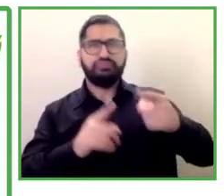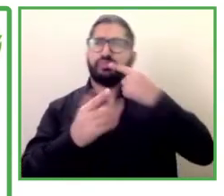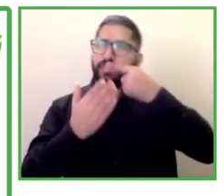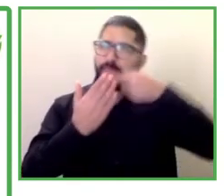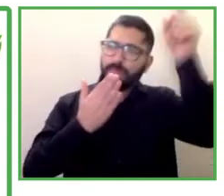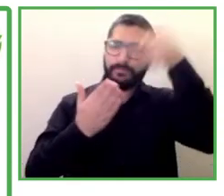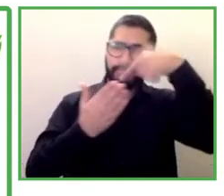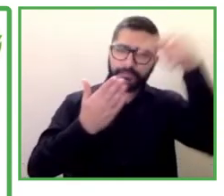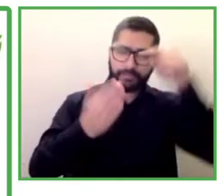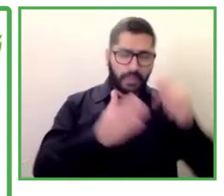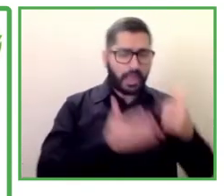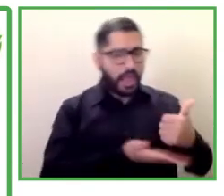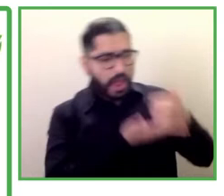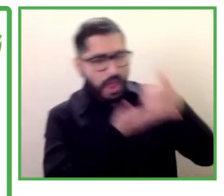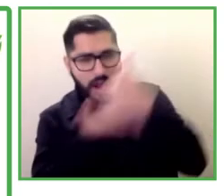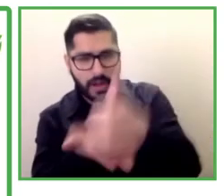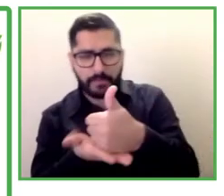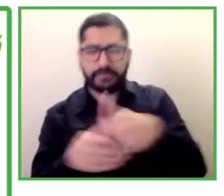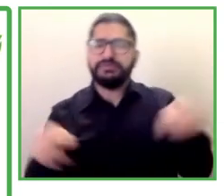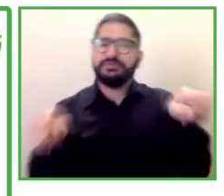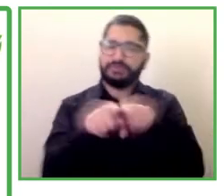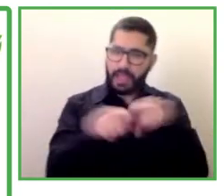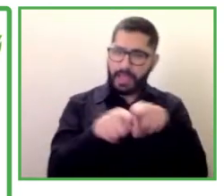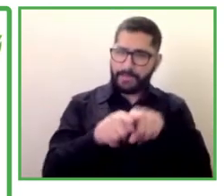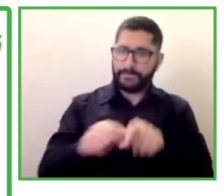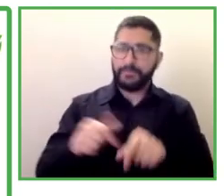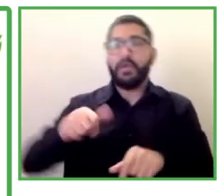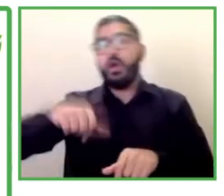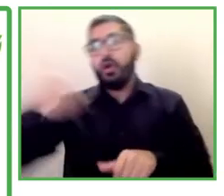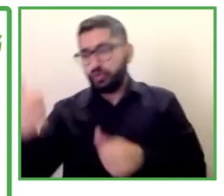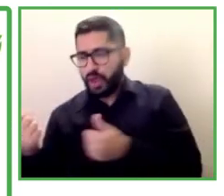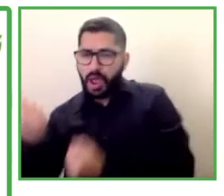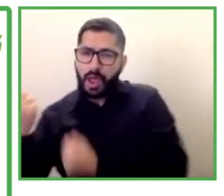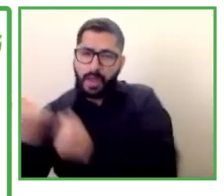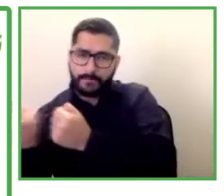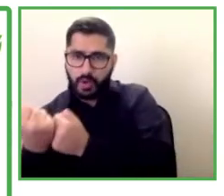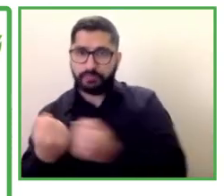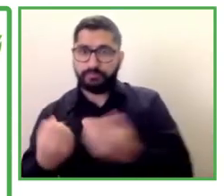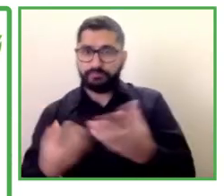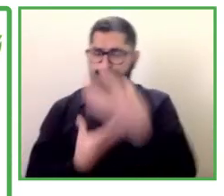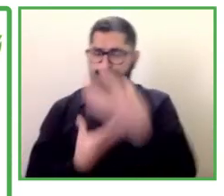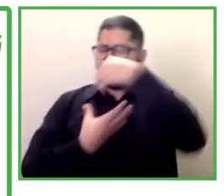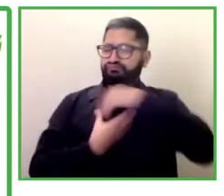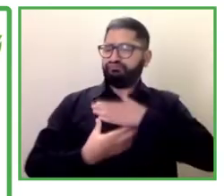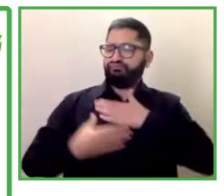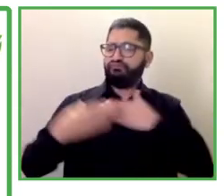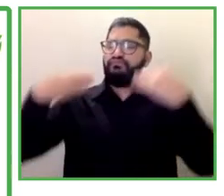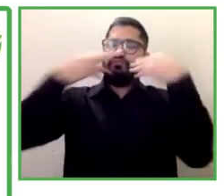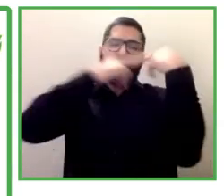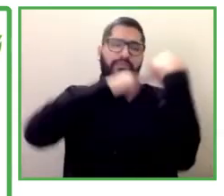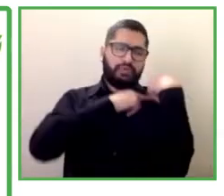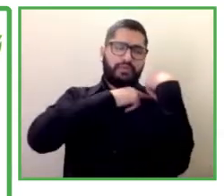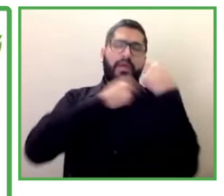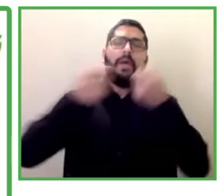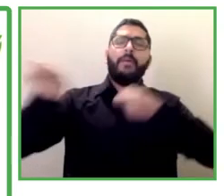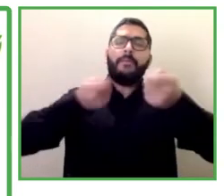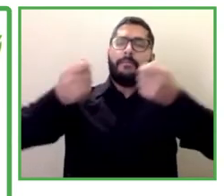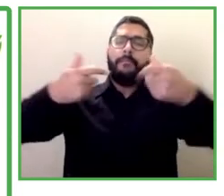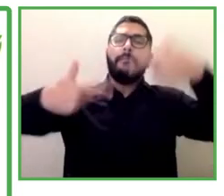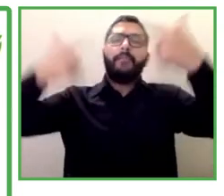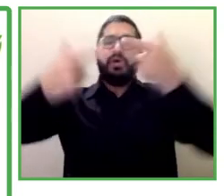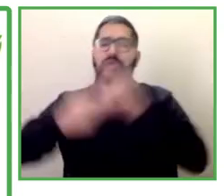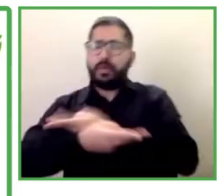COVID-19 recovery initiatives. And given COVID-19's impact on employment, as well as the changing nature of work in the